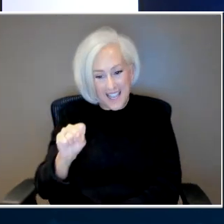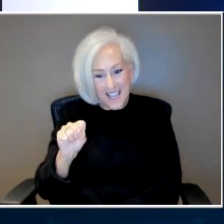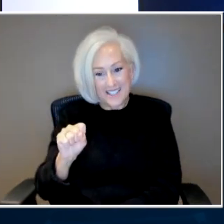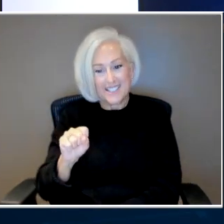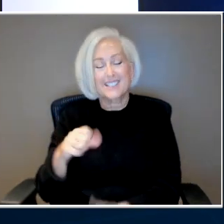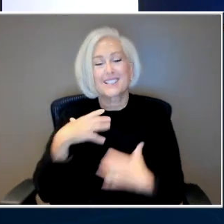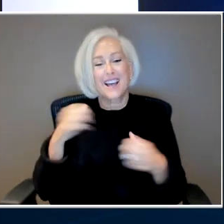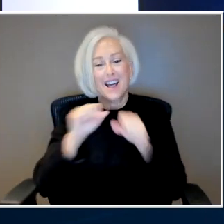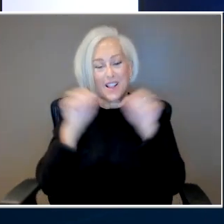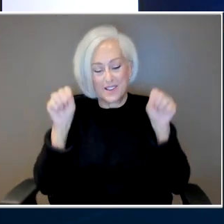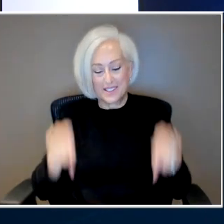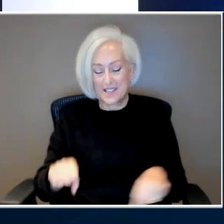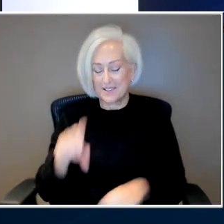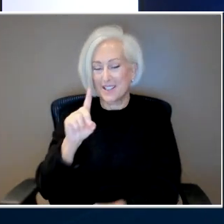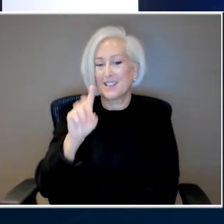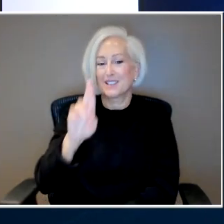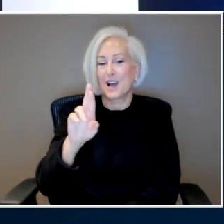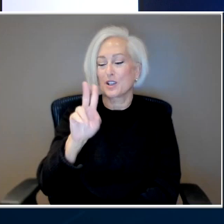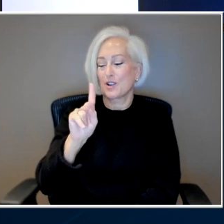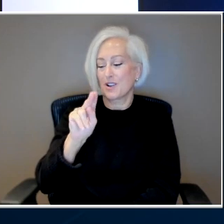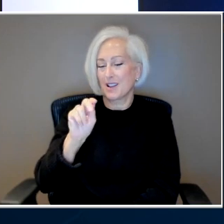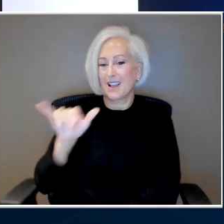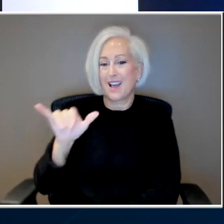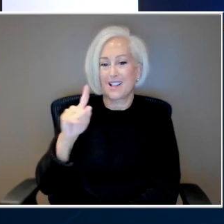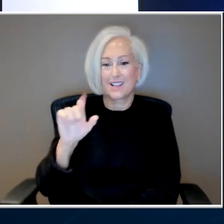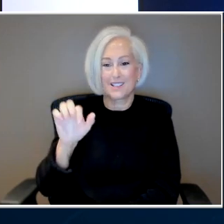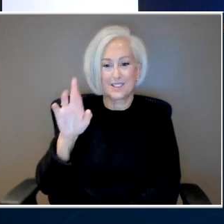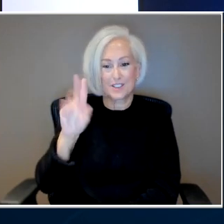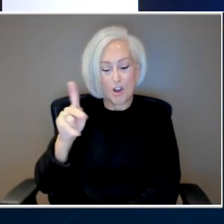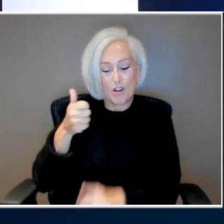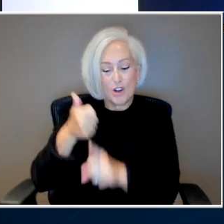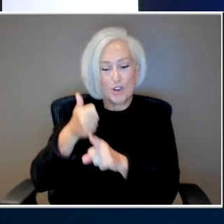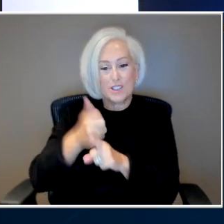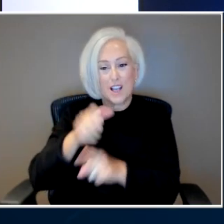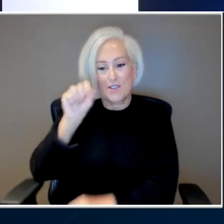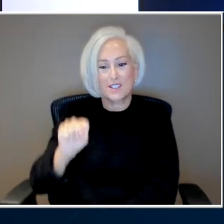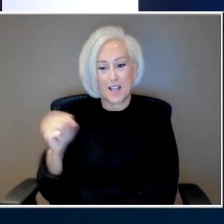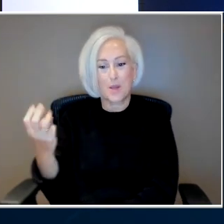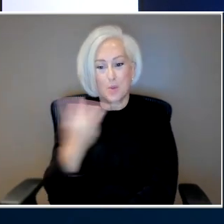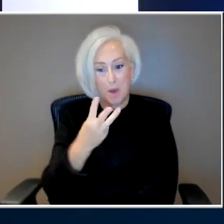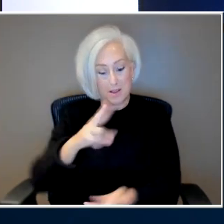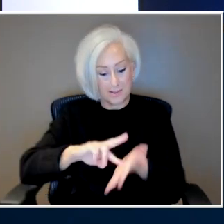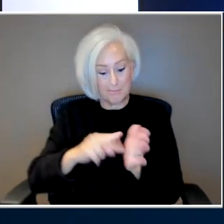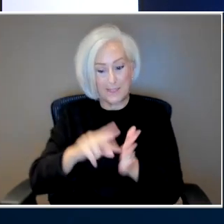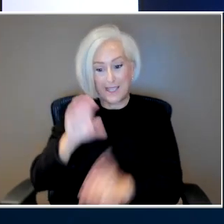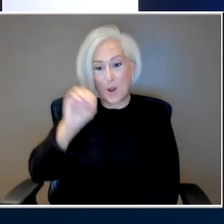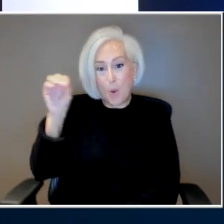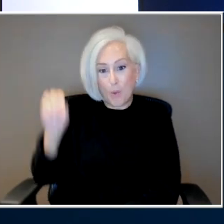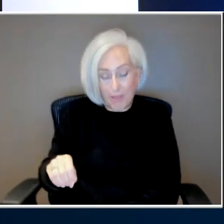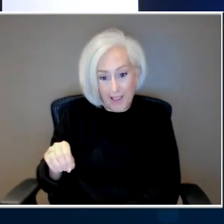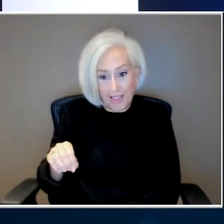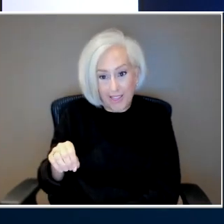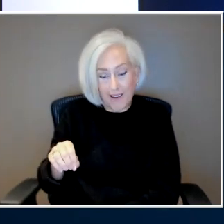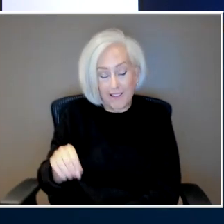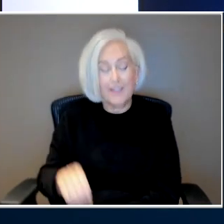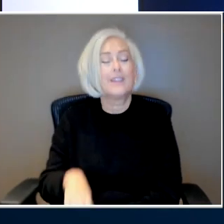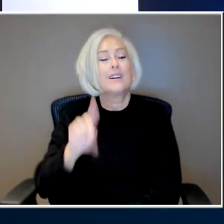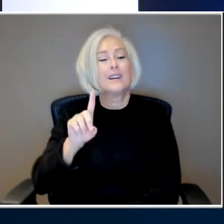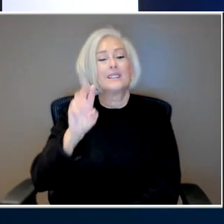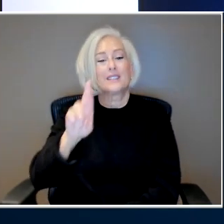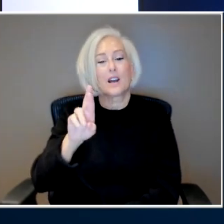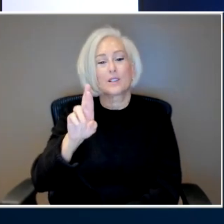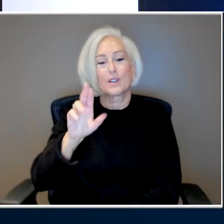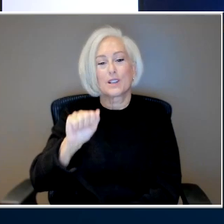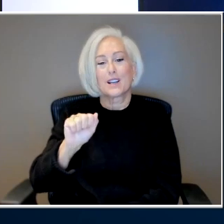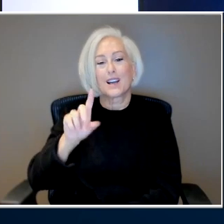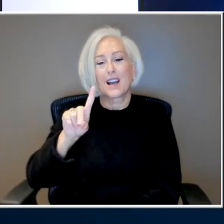at the Southwest Kansas City Market, which is to say, Olathe. And Dr. Raghu Adiga is still an infectious disease